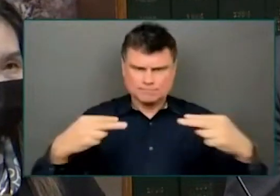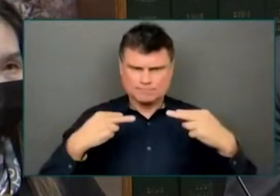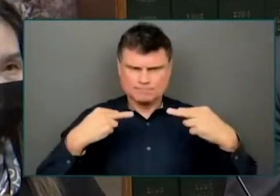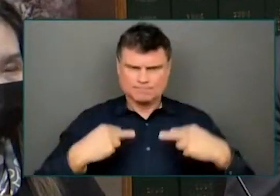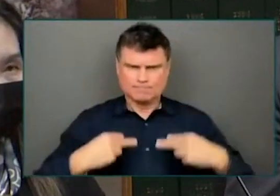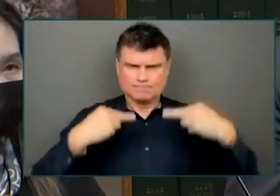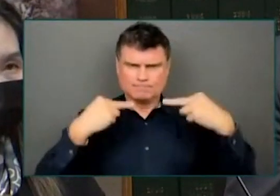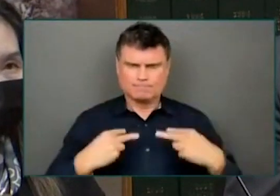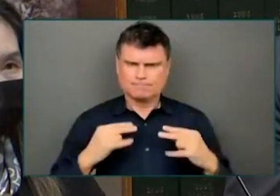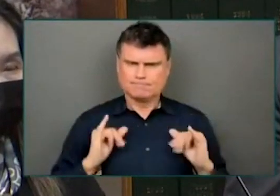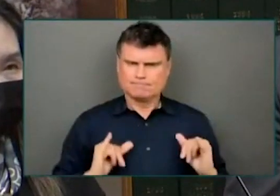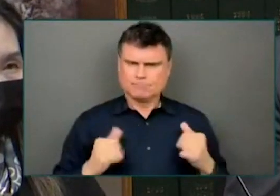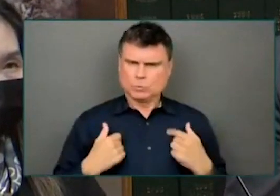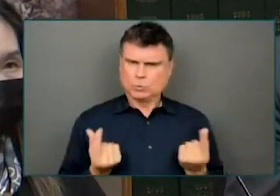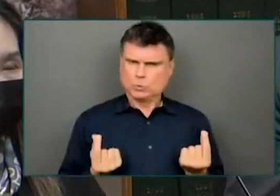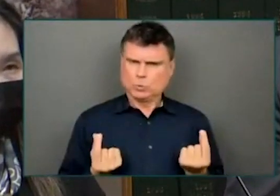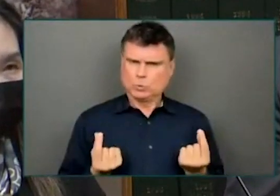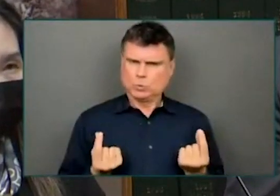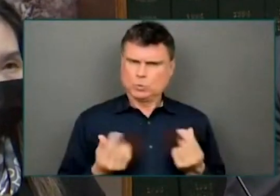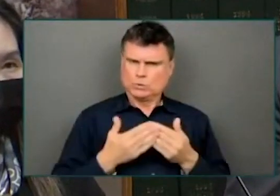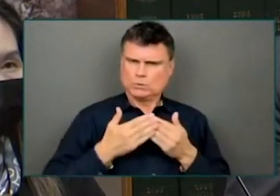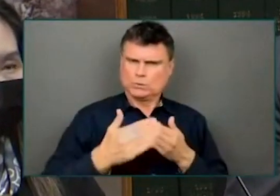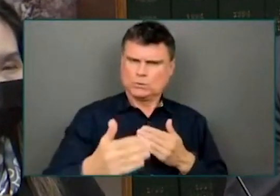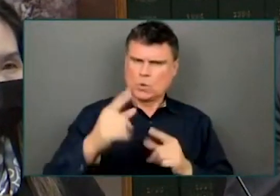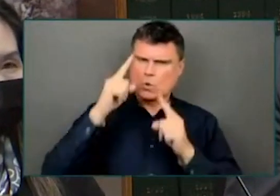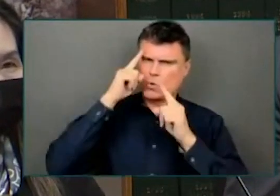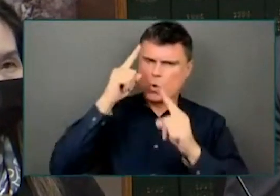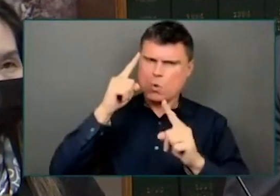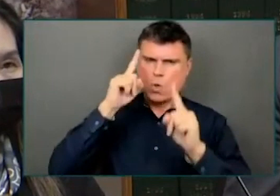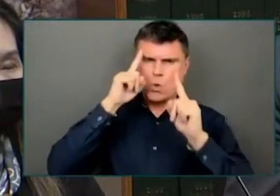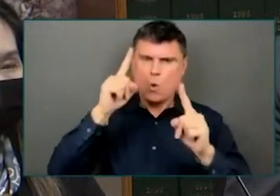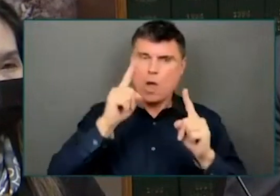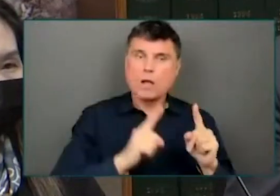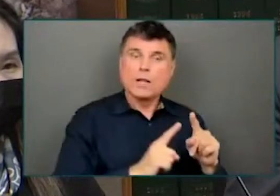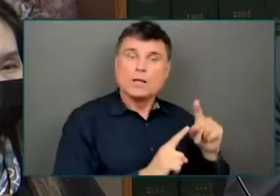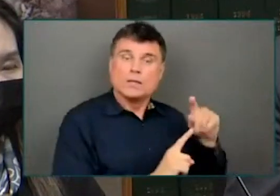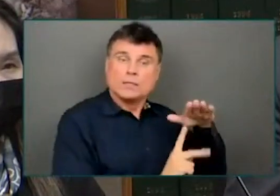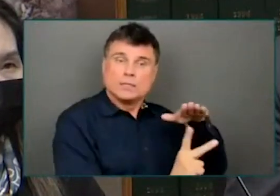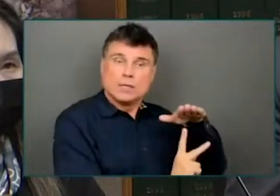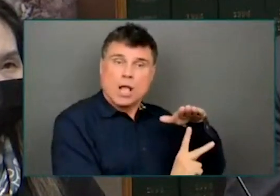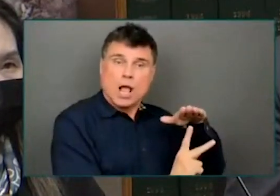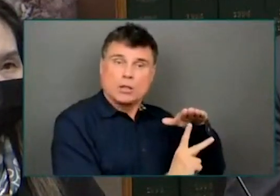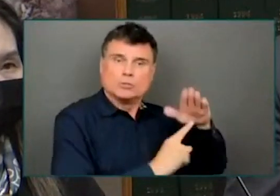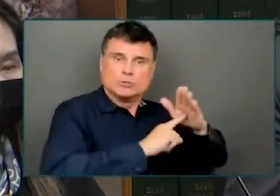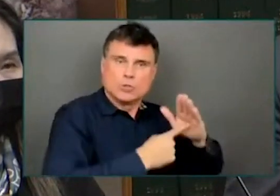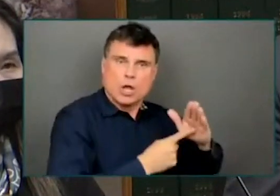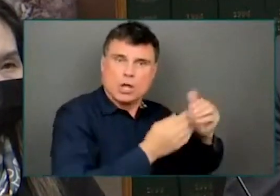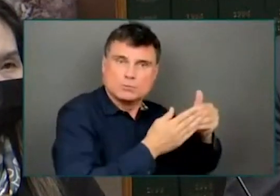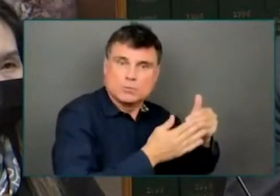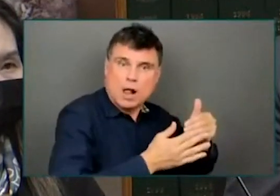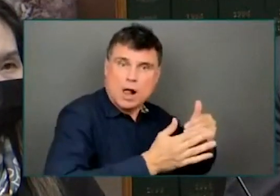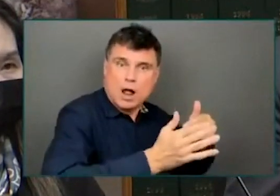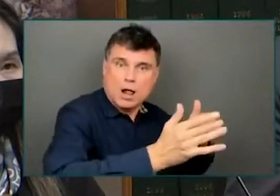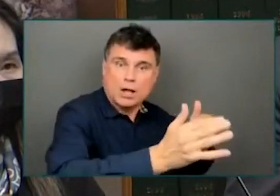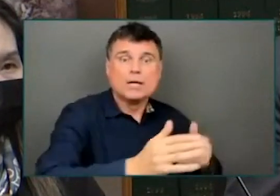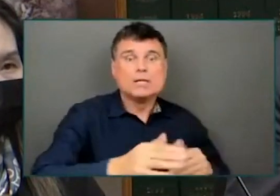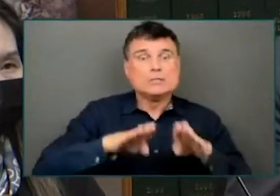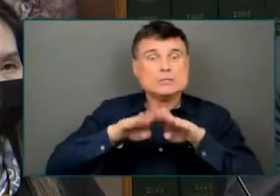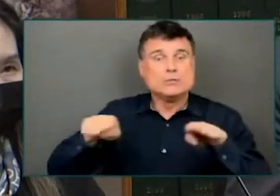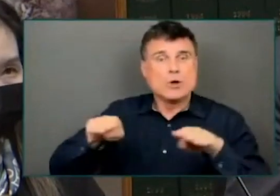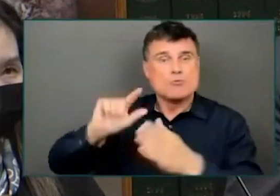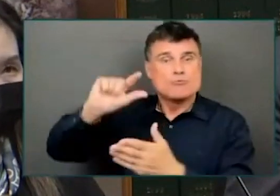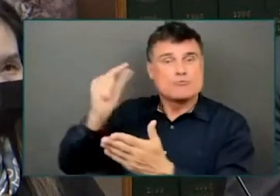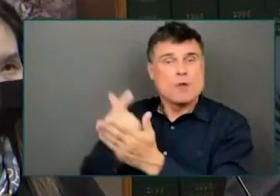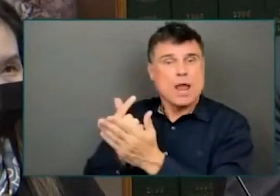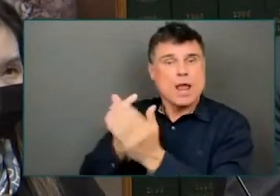kindergarten and graduations. For people taking a brave step, their first step on their path to